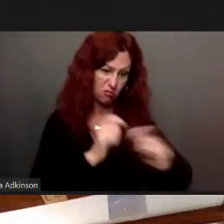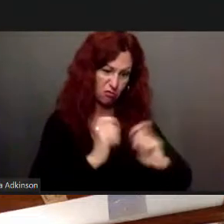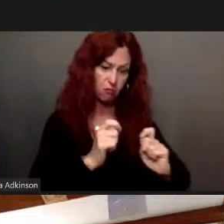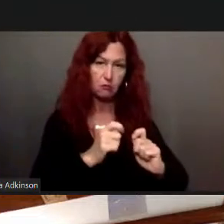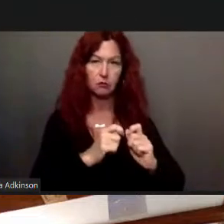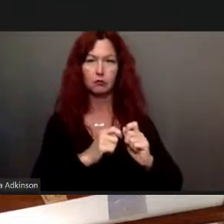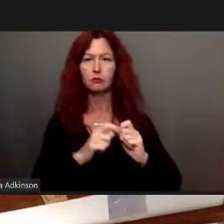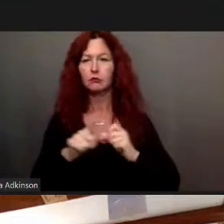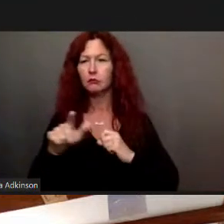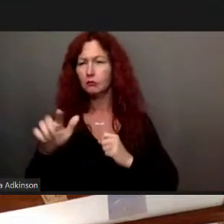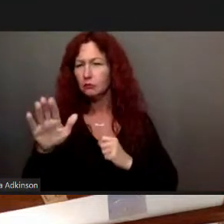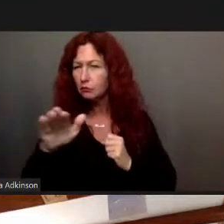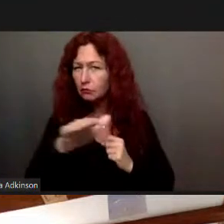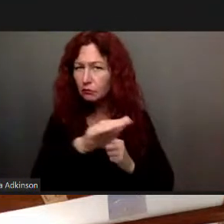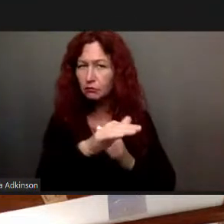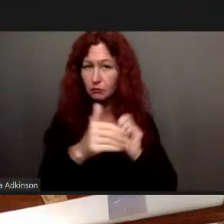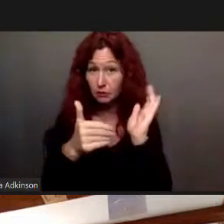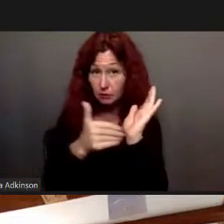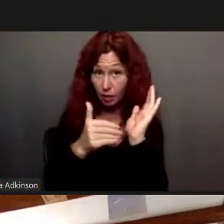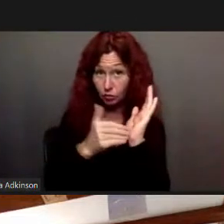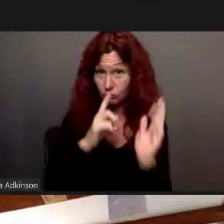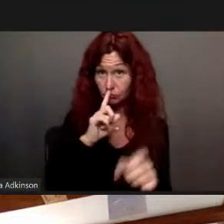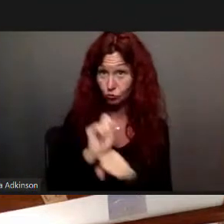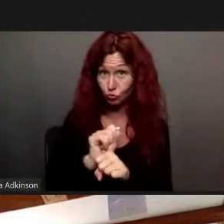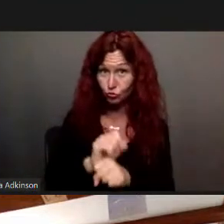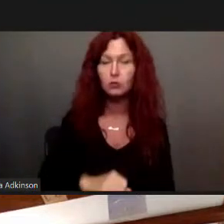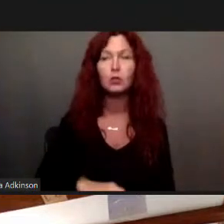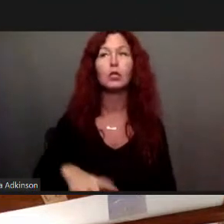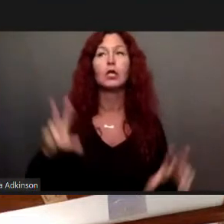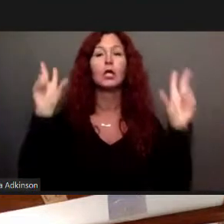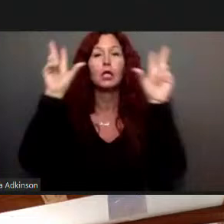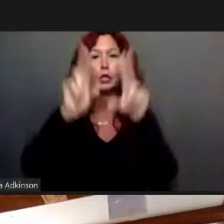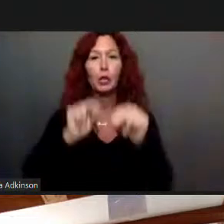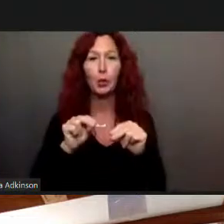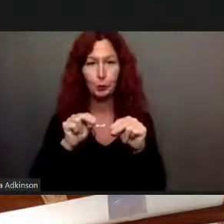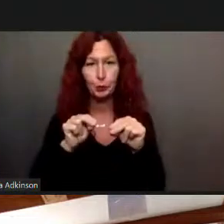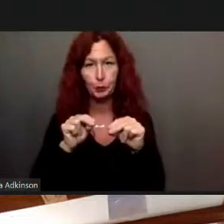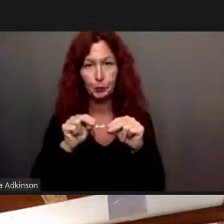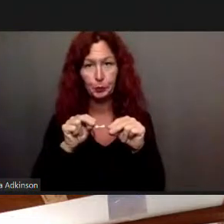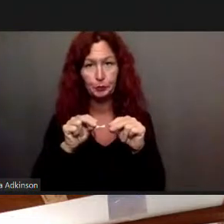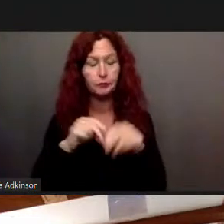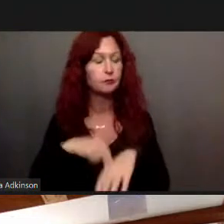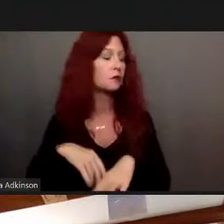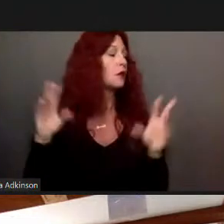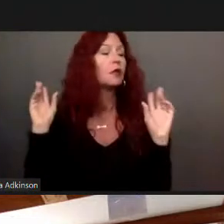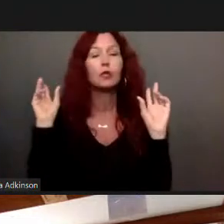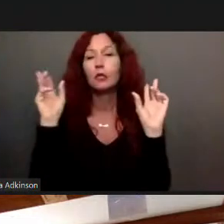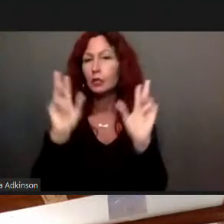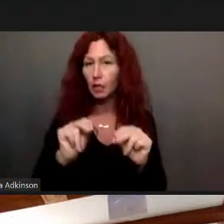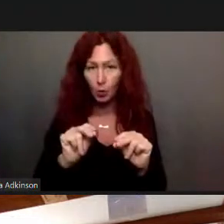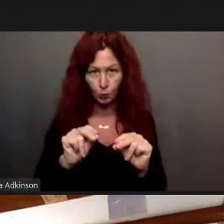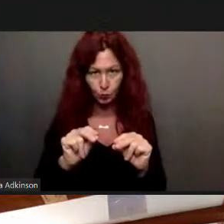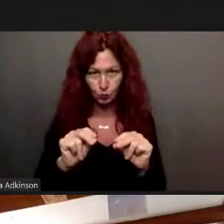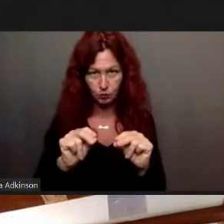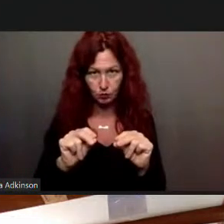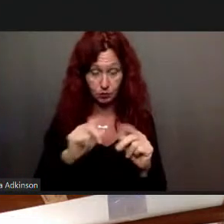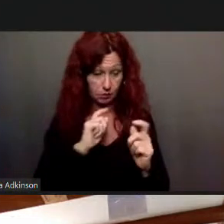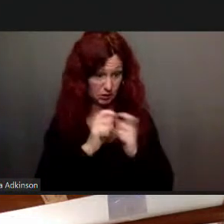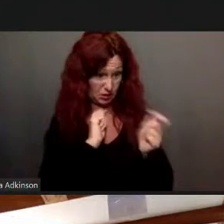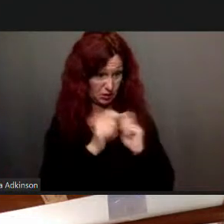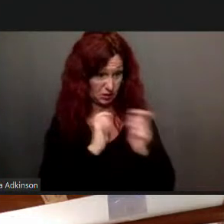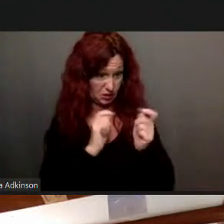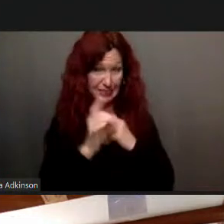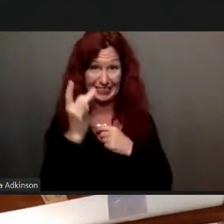all in Miami-Dade? No. The short answer is no. First of all, 18